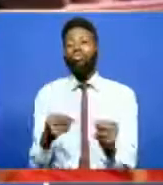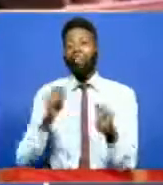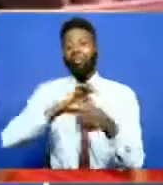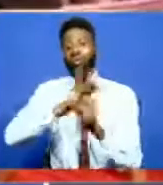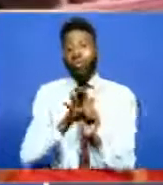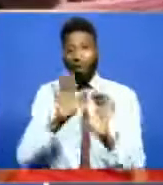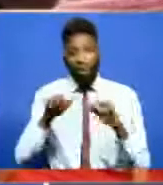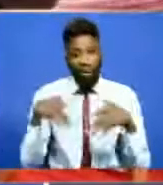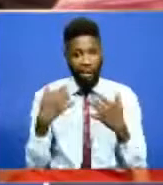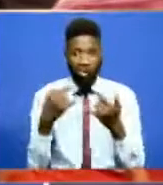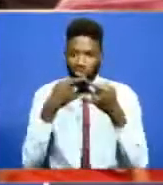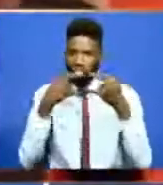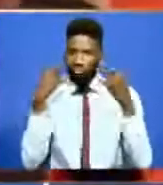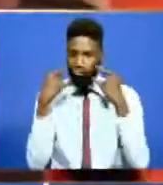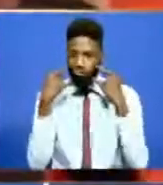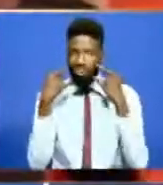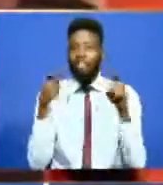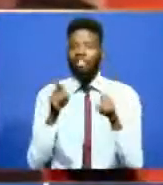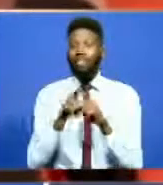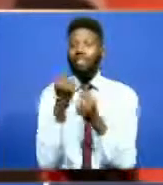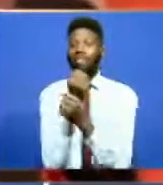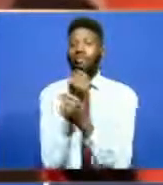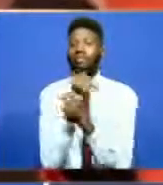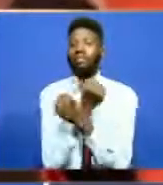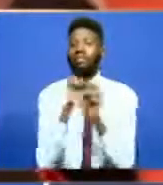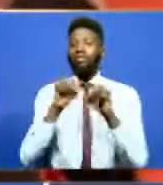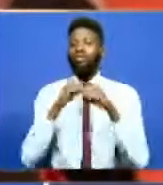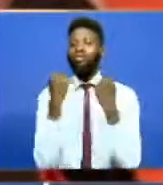and practicing safe social distancing.